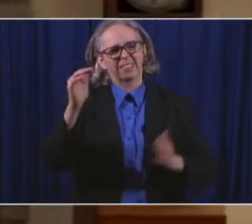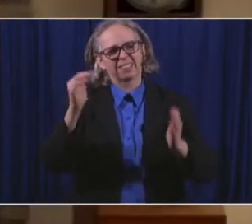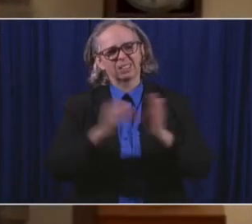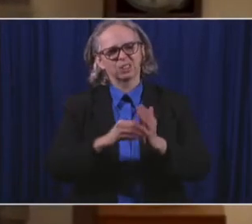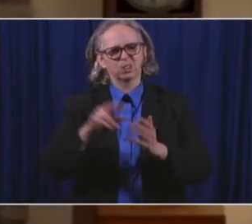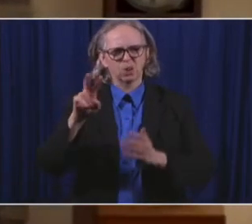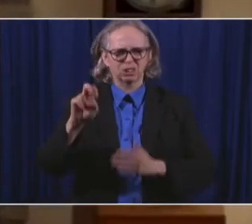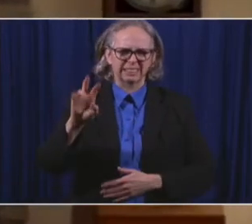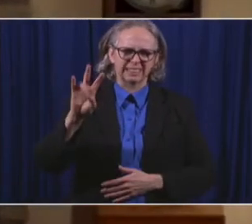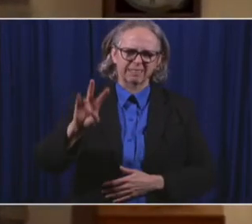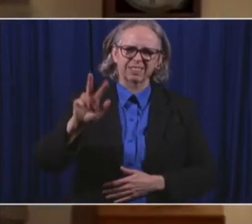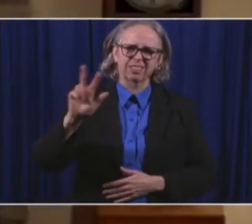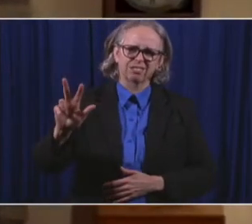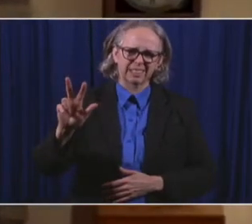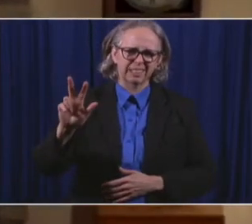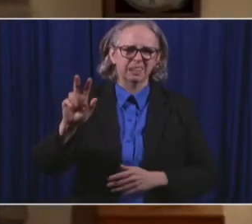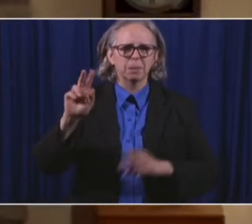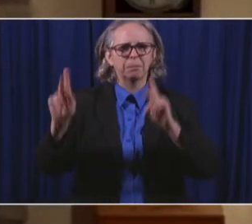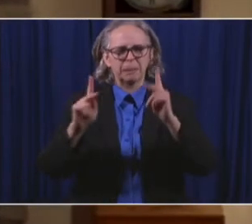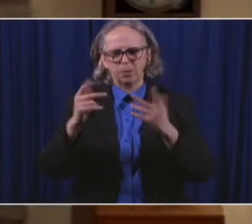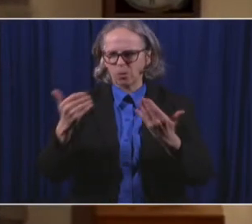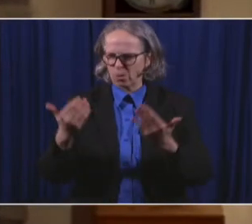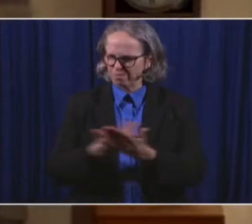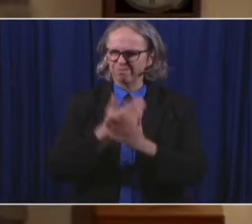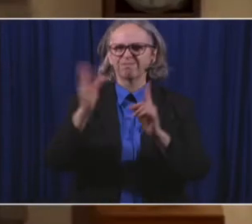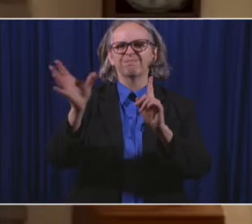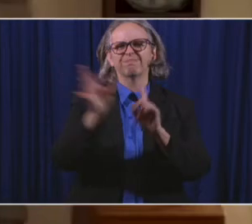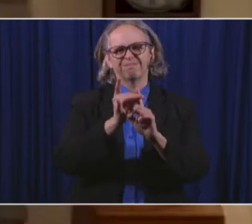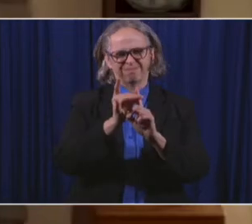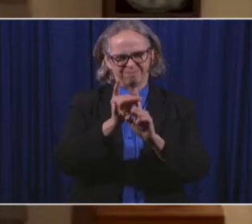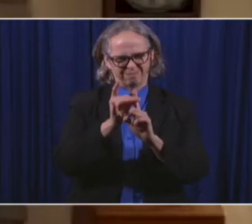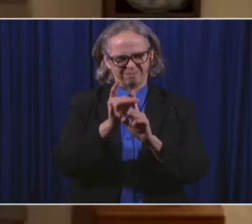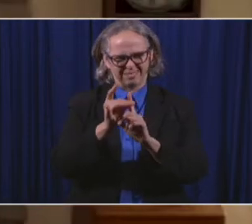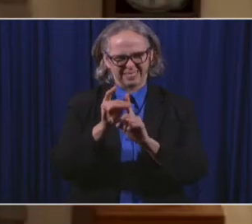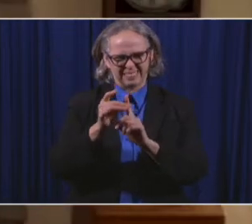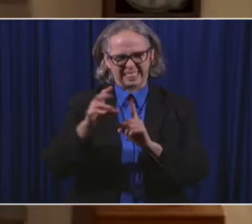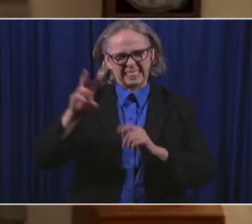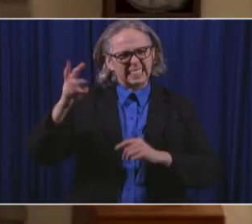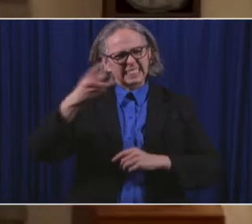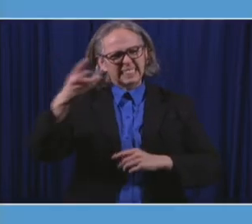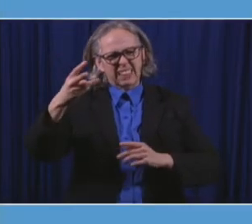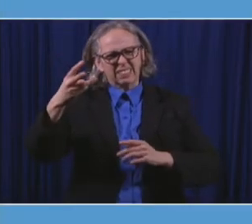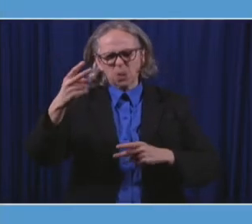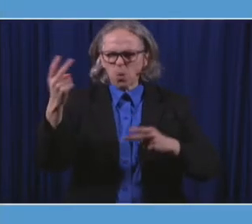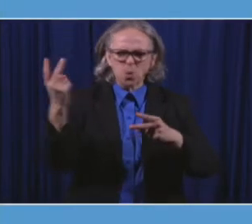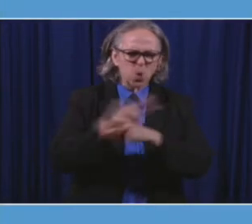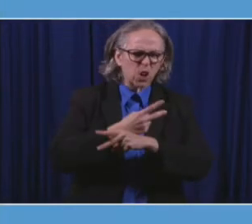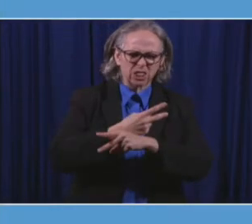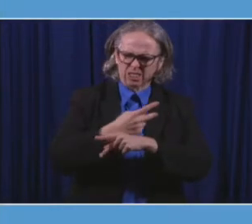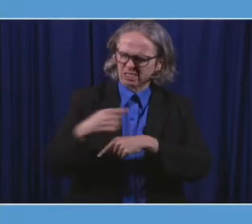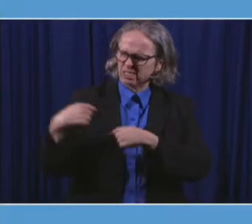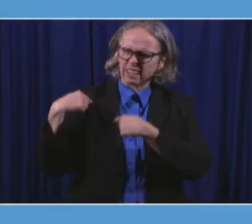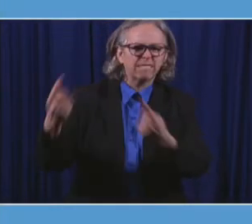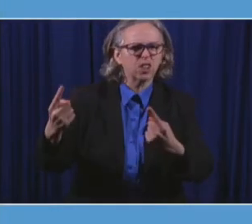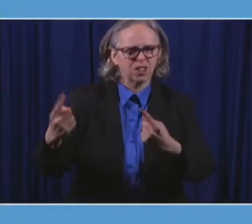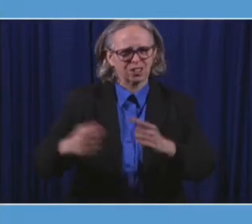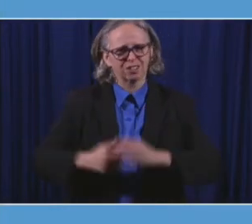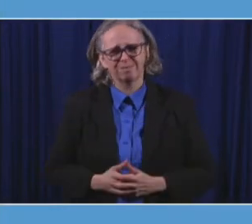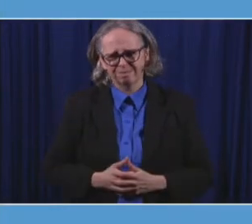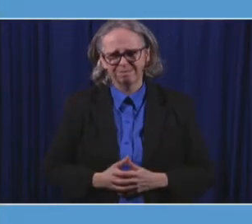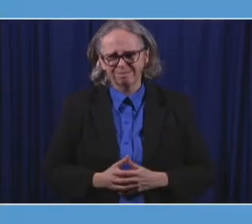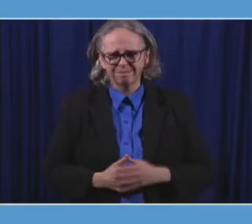9,273 new cases in Ohio. That is the sixth highest count we've had to date. We have 336